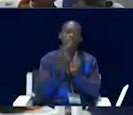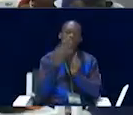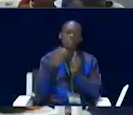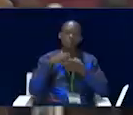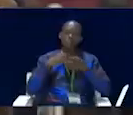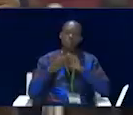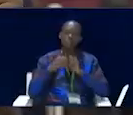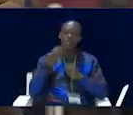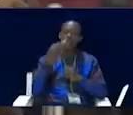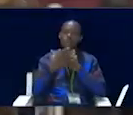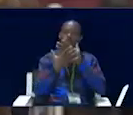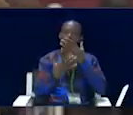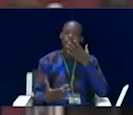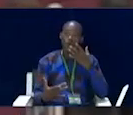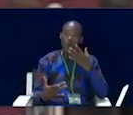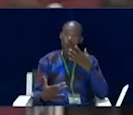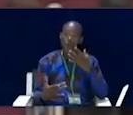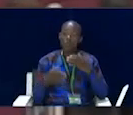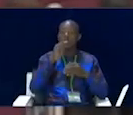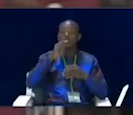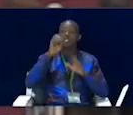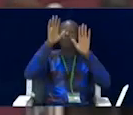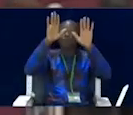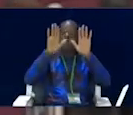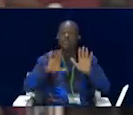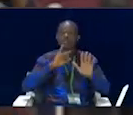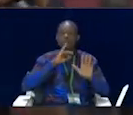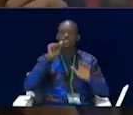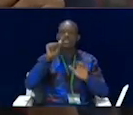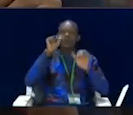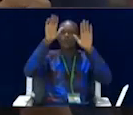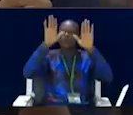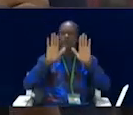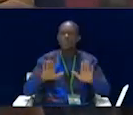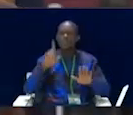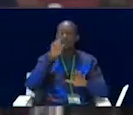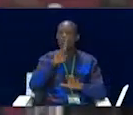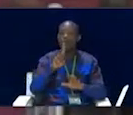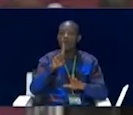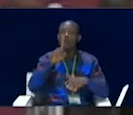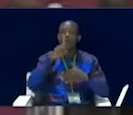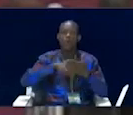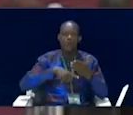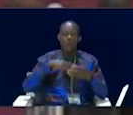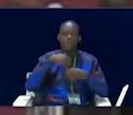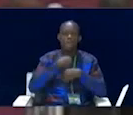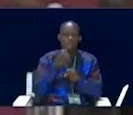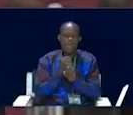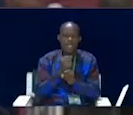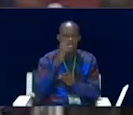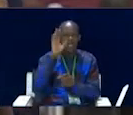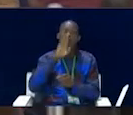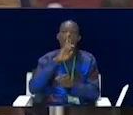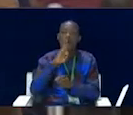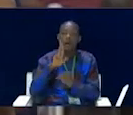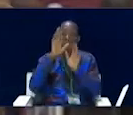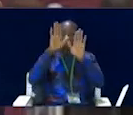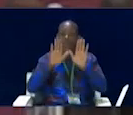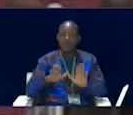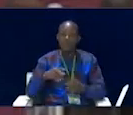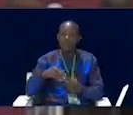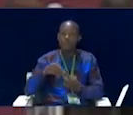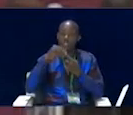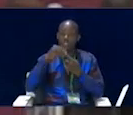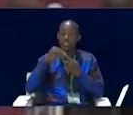her miracle is a very wonderful miracle. And what makes a miracle even special was because she